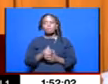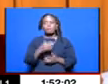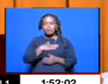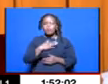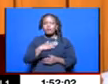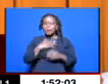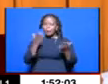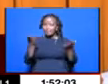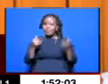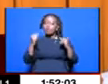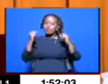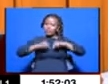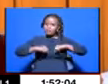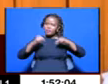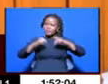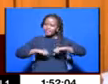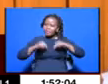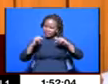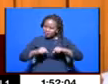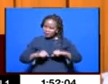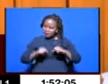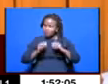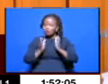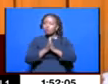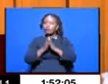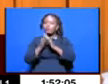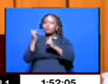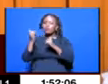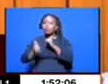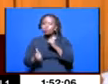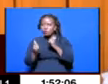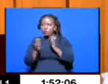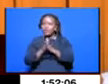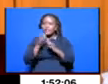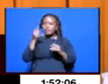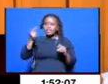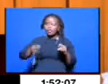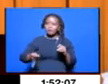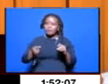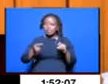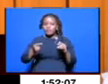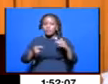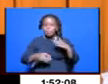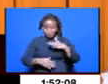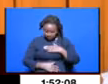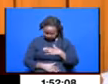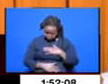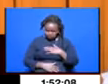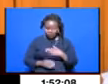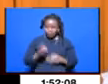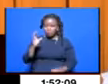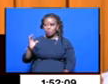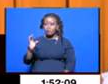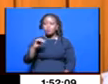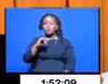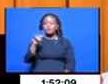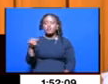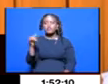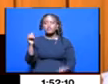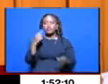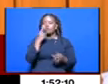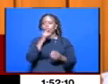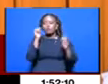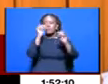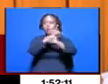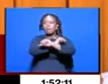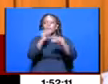in agreement with the arguments and conclusions by the Honorable Chief Justice Koome, President of the Court, on some